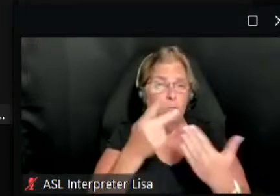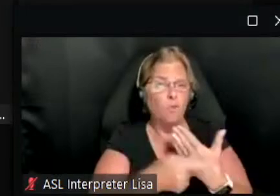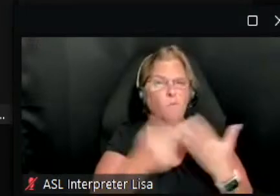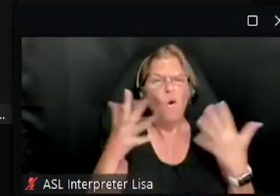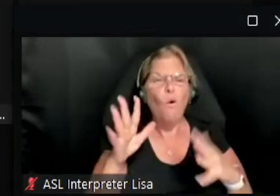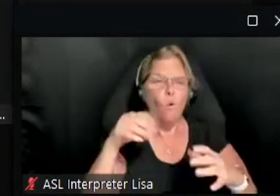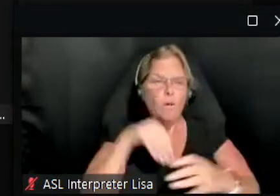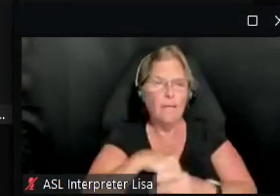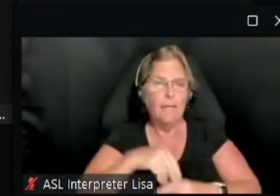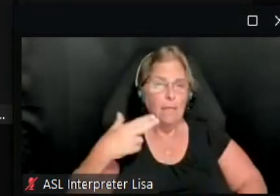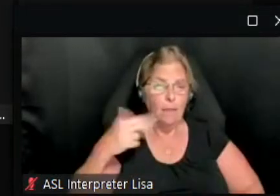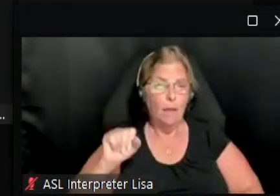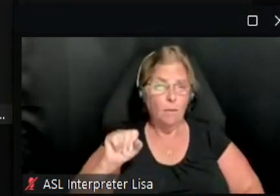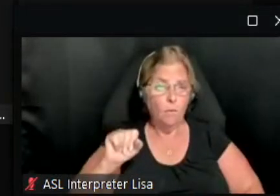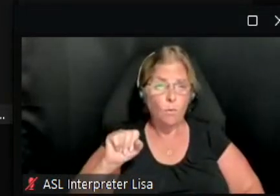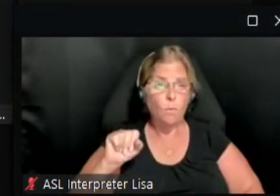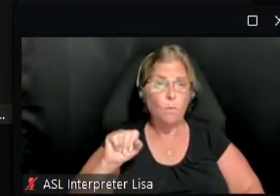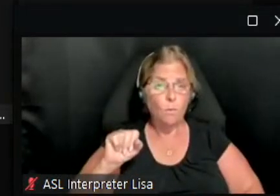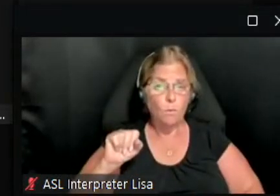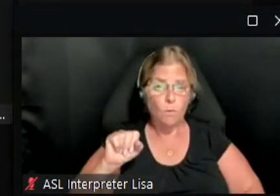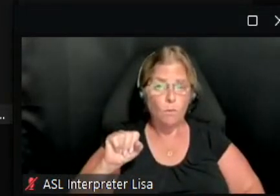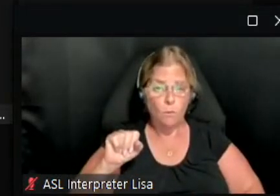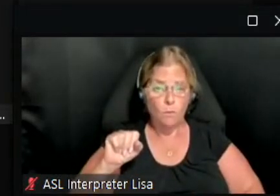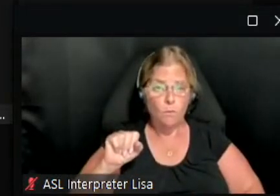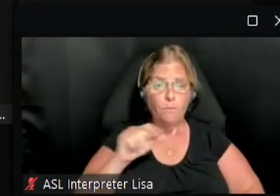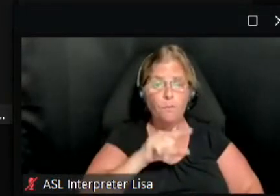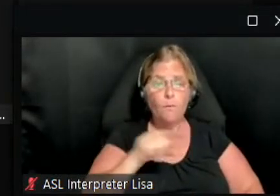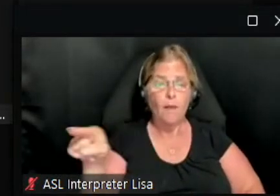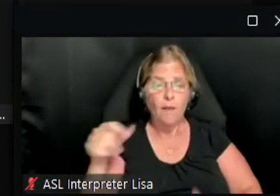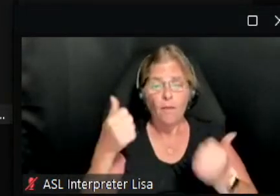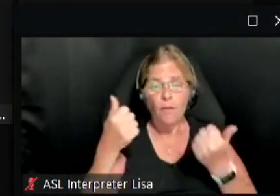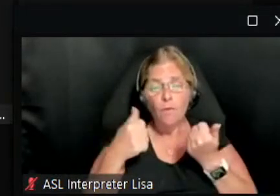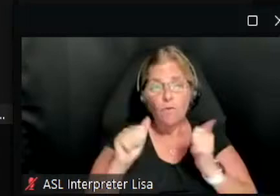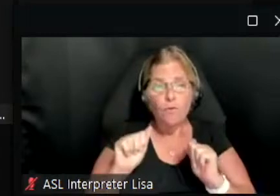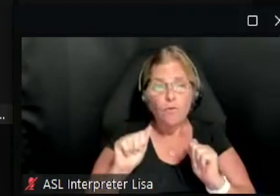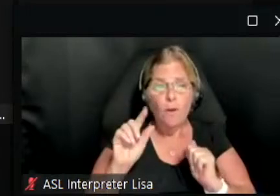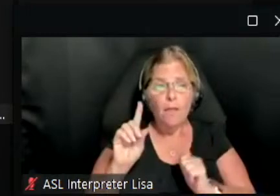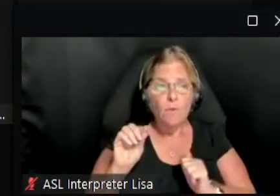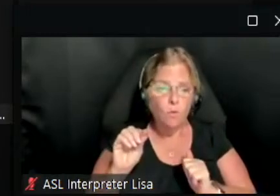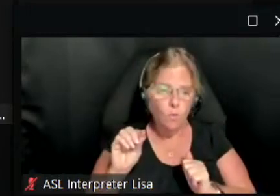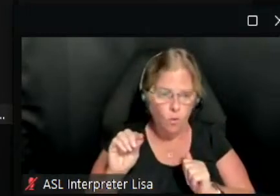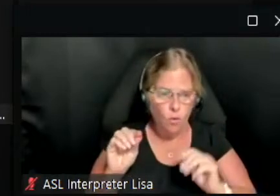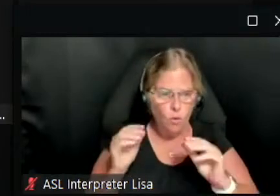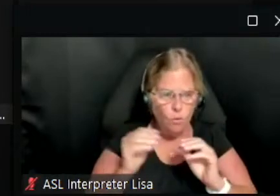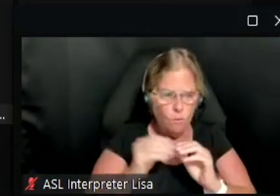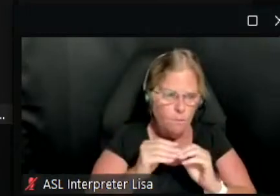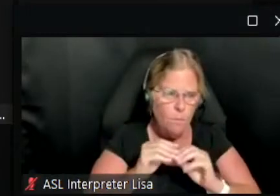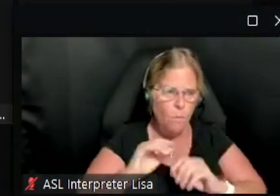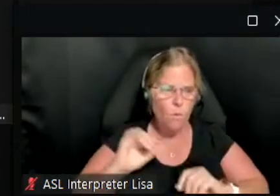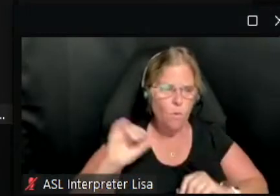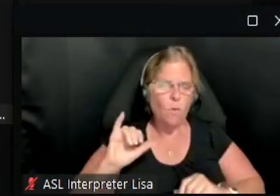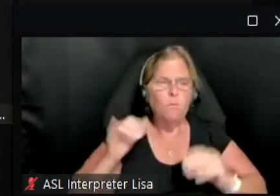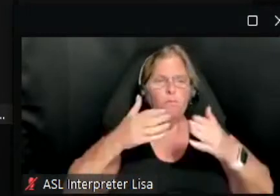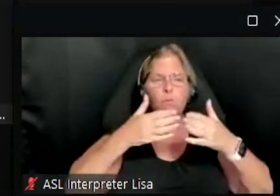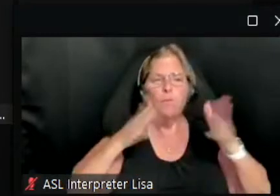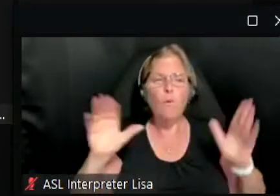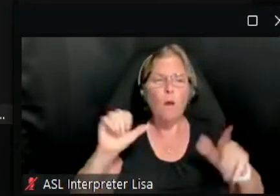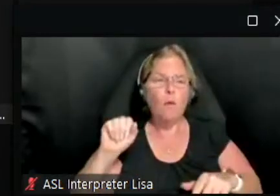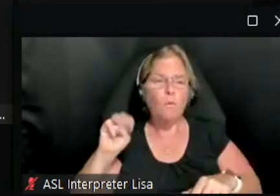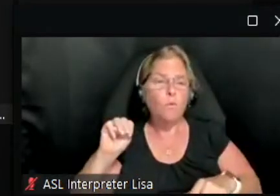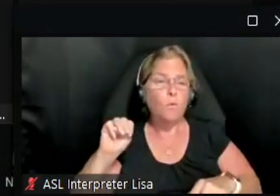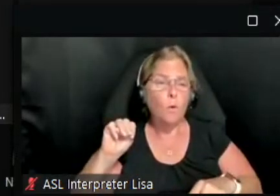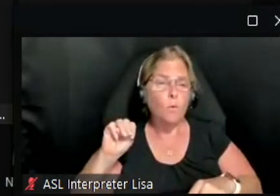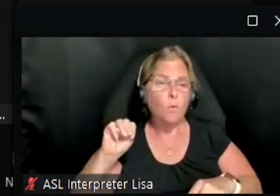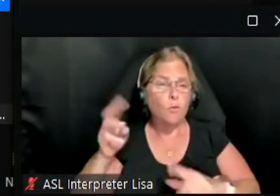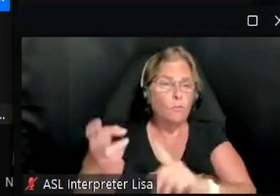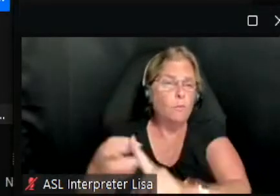already. We're also trying to do a more broad, like, social media outreach to teachers, to